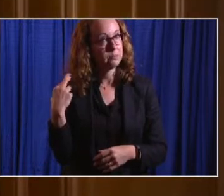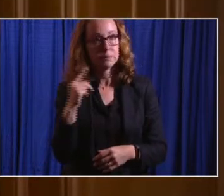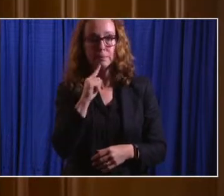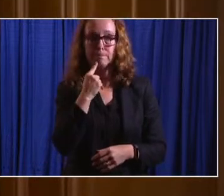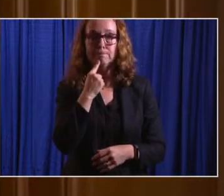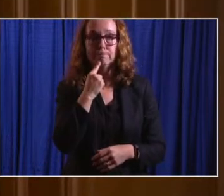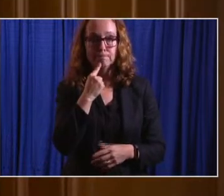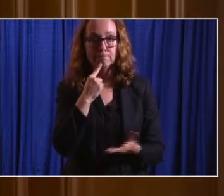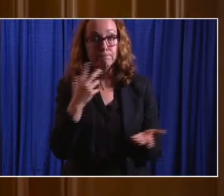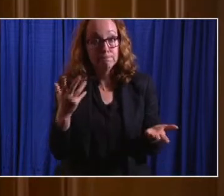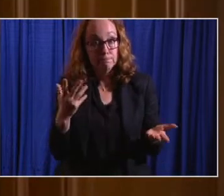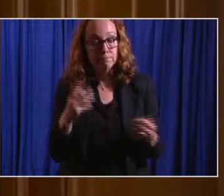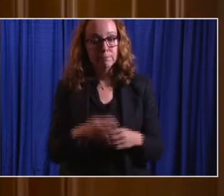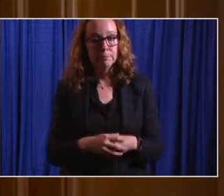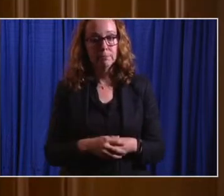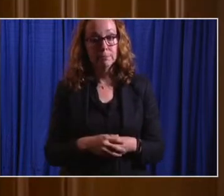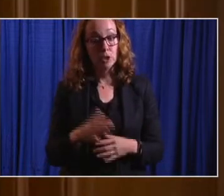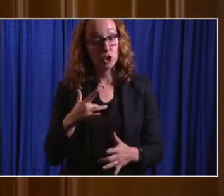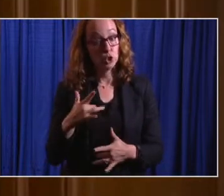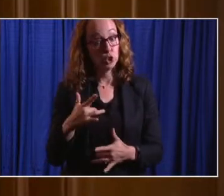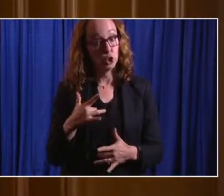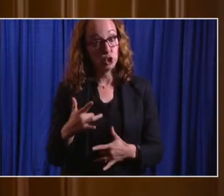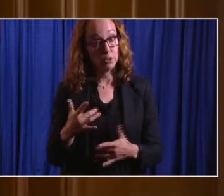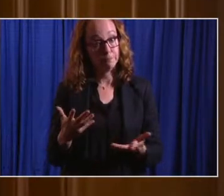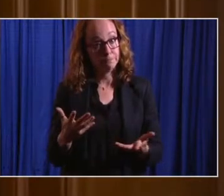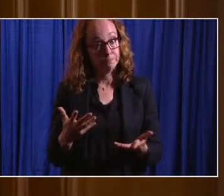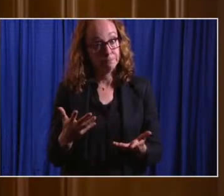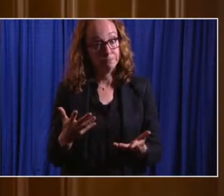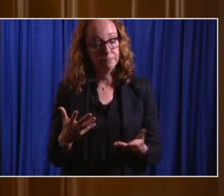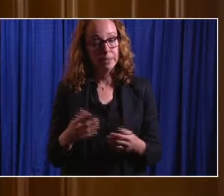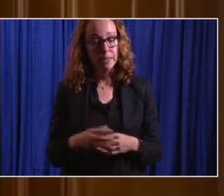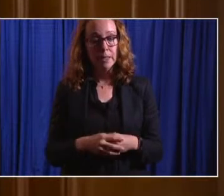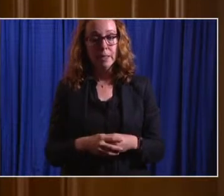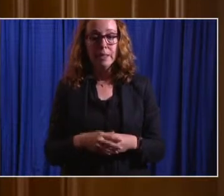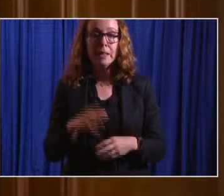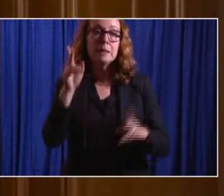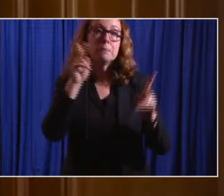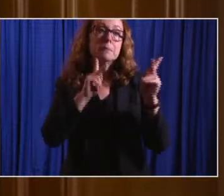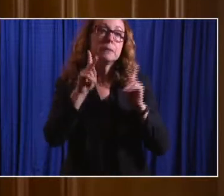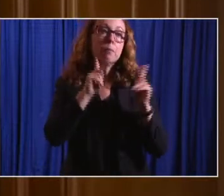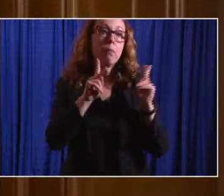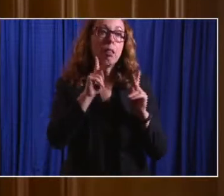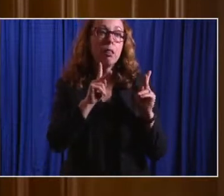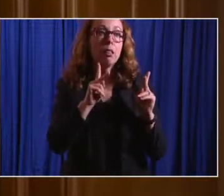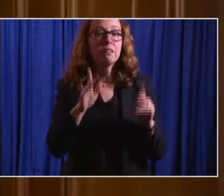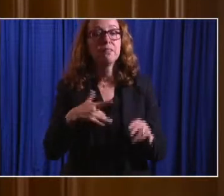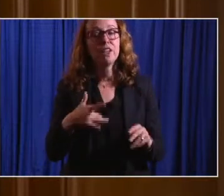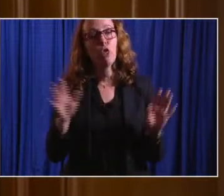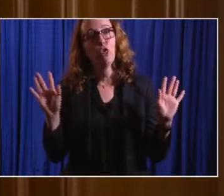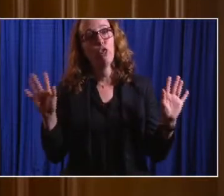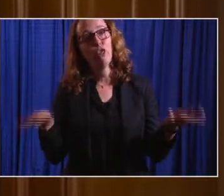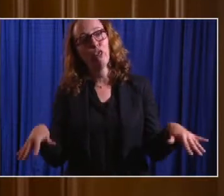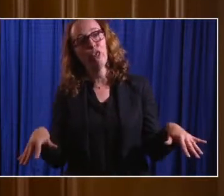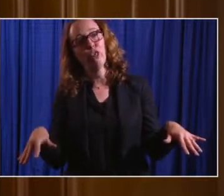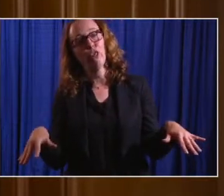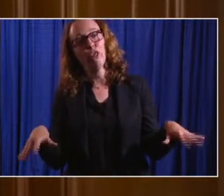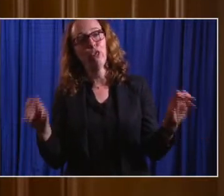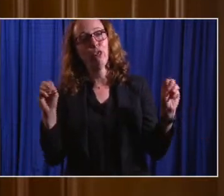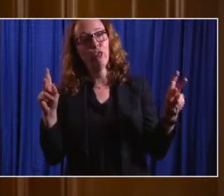the concern, I think, that many people have expressed is that people be lulled into a sense of complacency